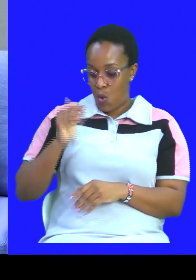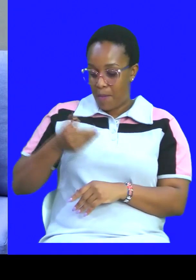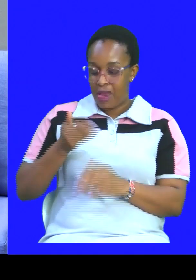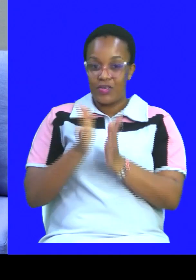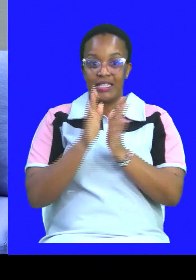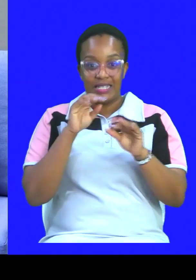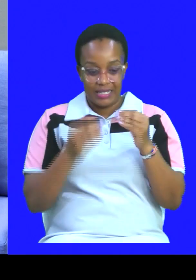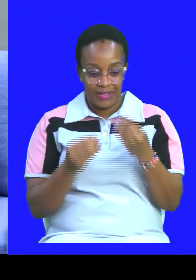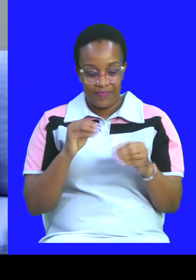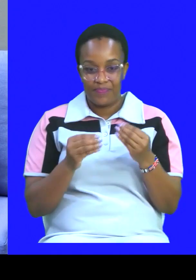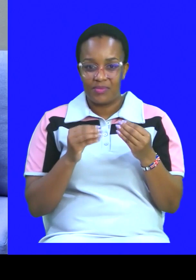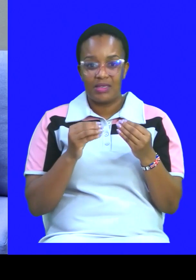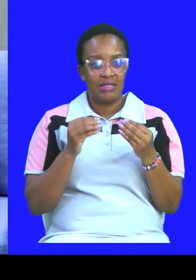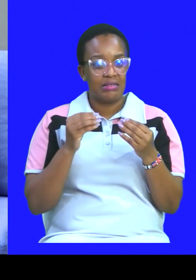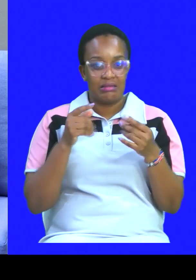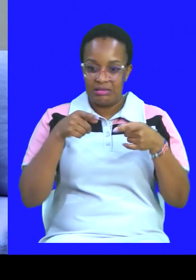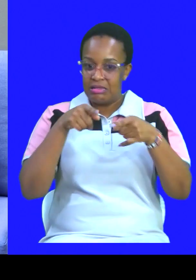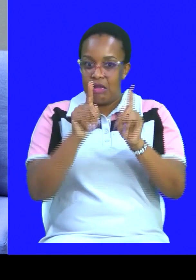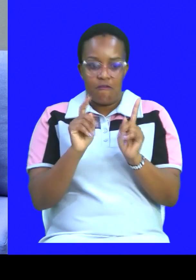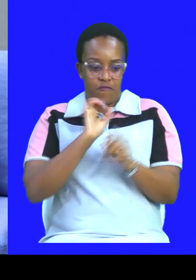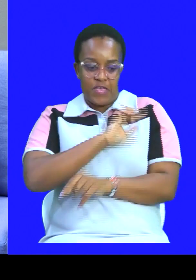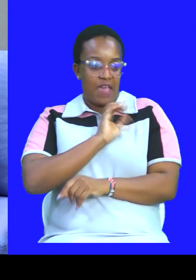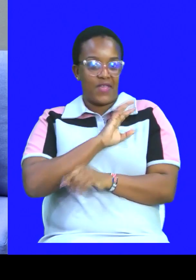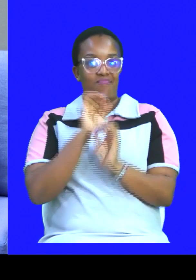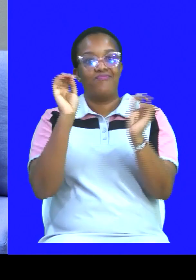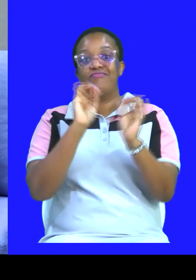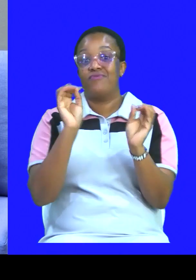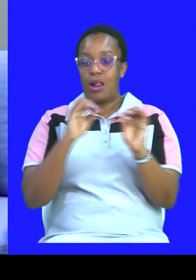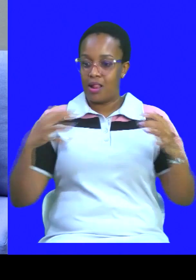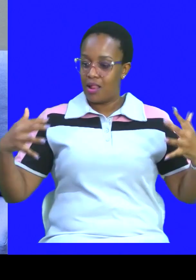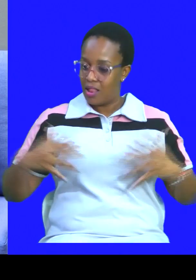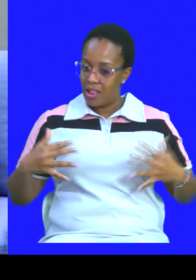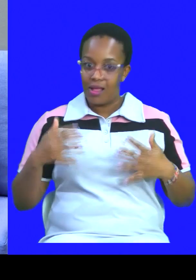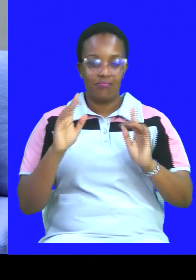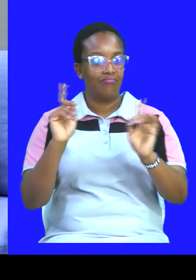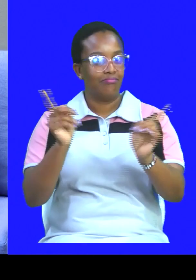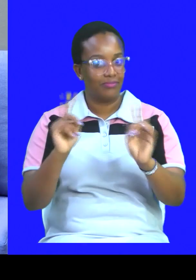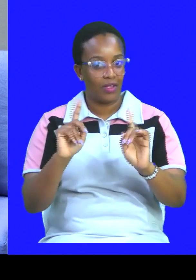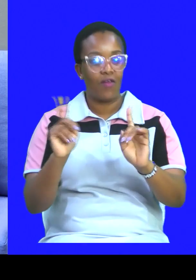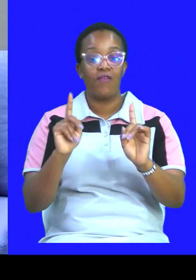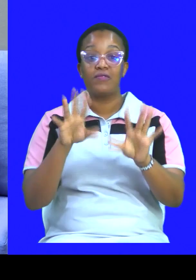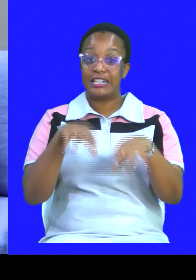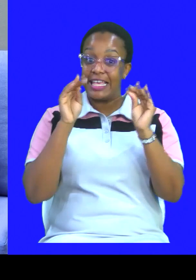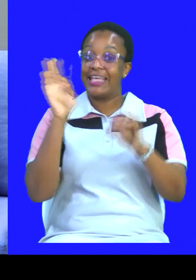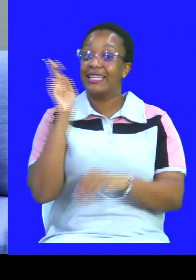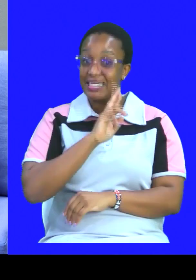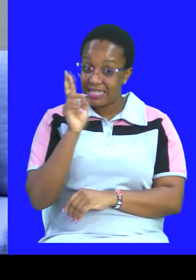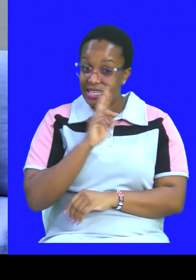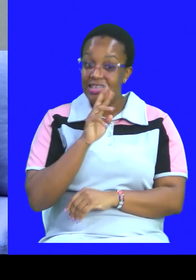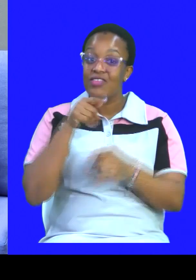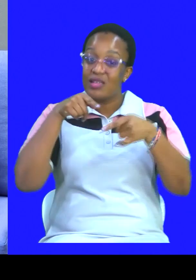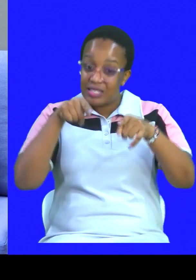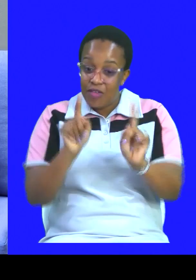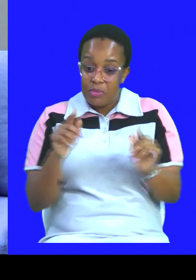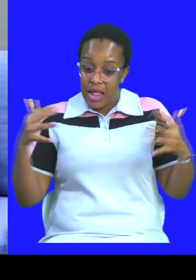disability, do not be afraid. Do not be afraid of taking risks. Do not be afraid of trying.